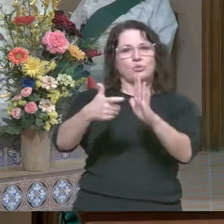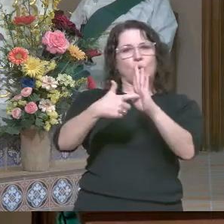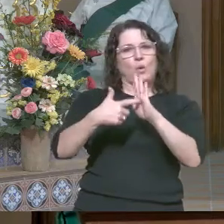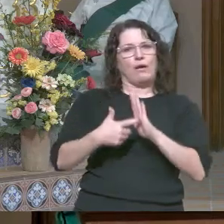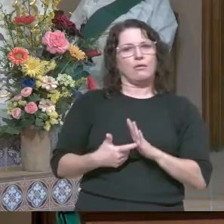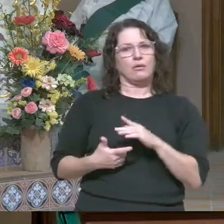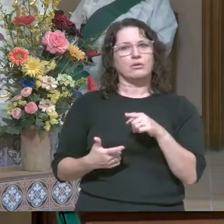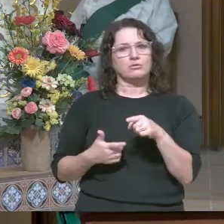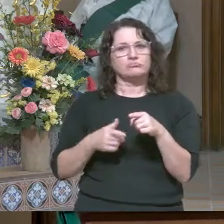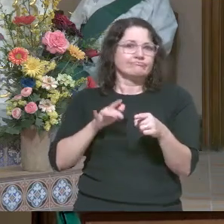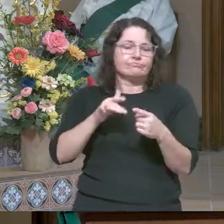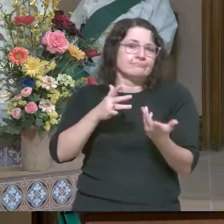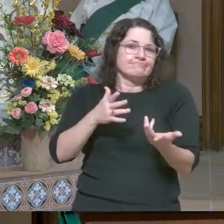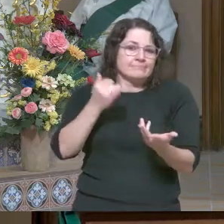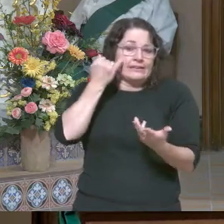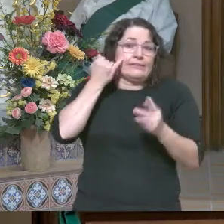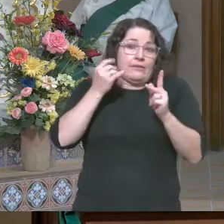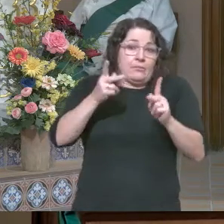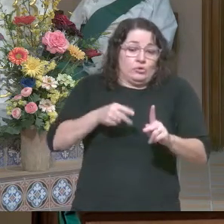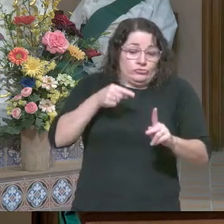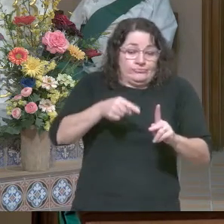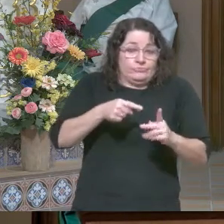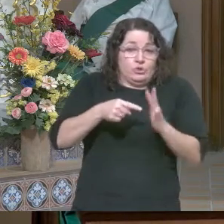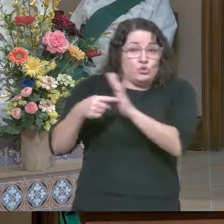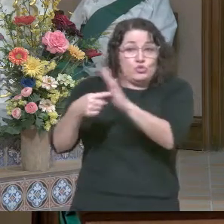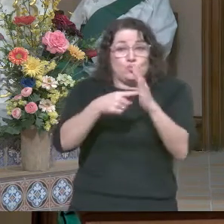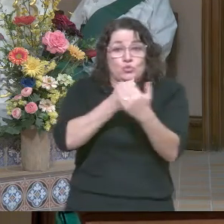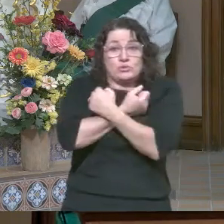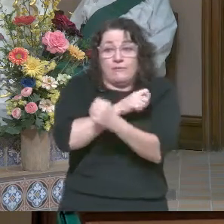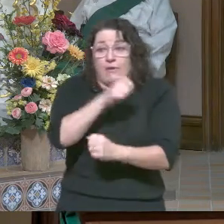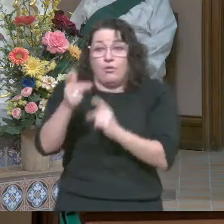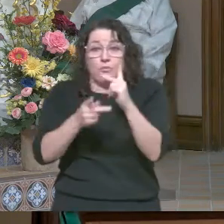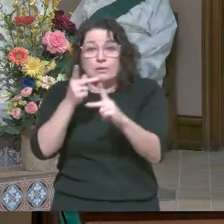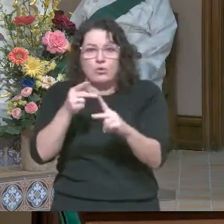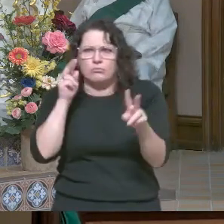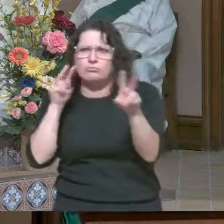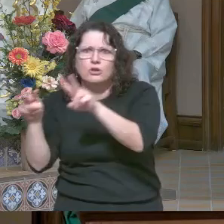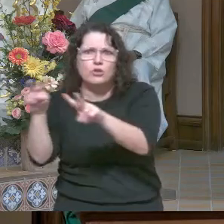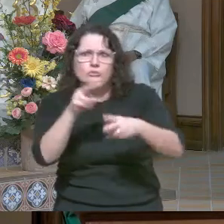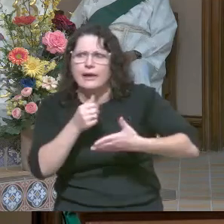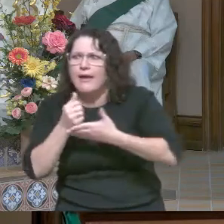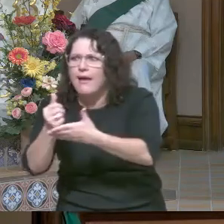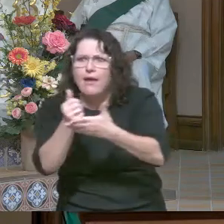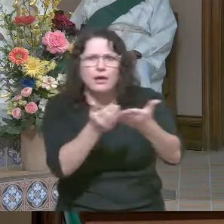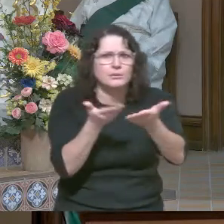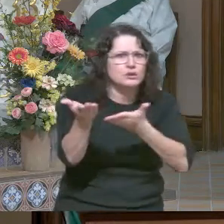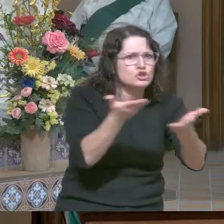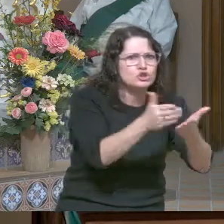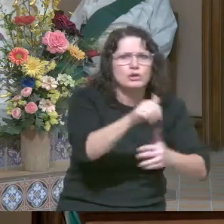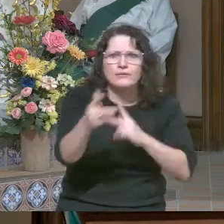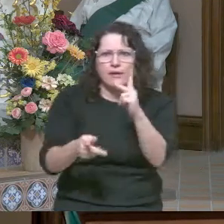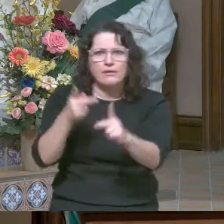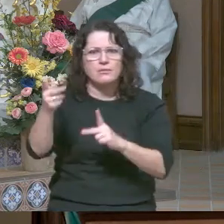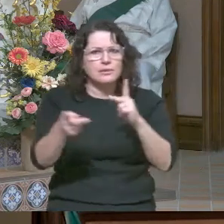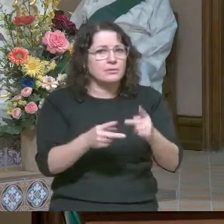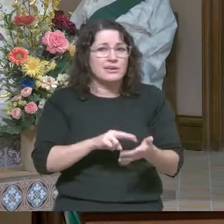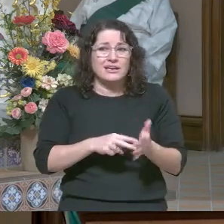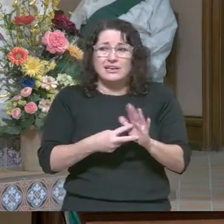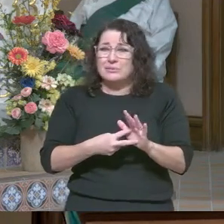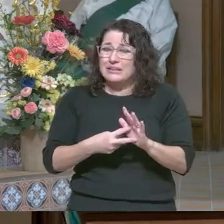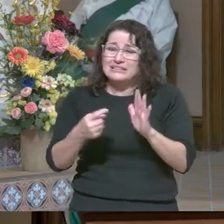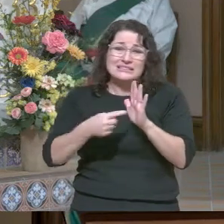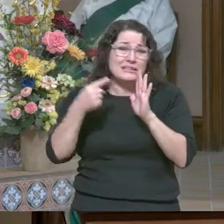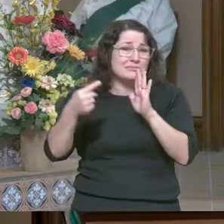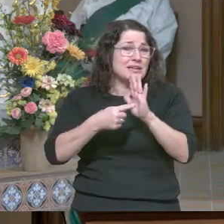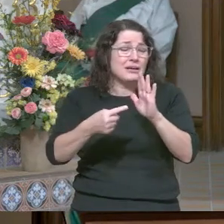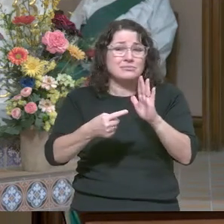of being a person who loves and looks outward and wants the best for other people,